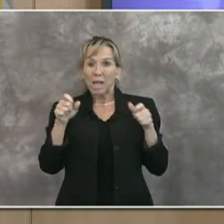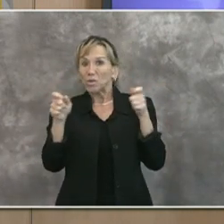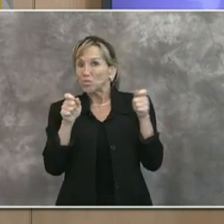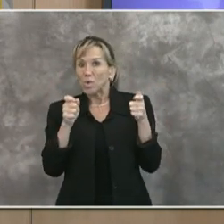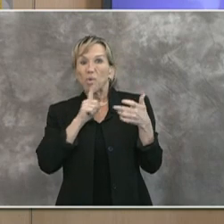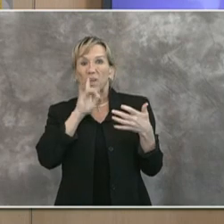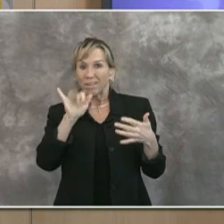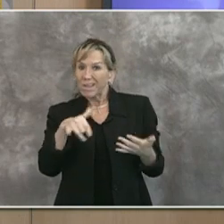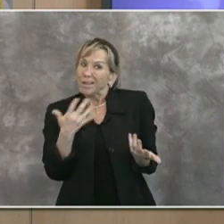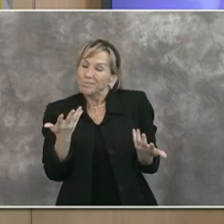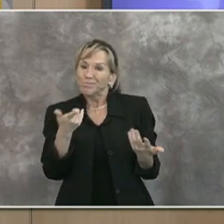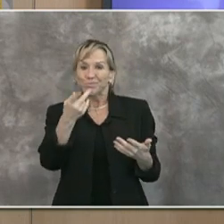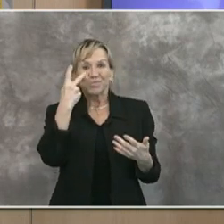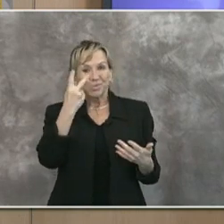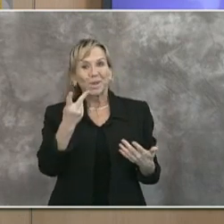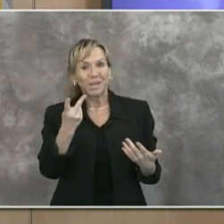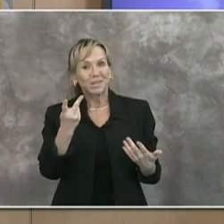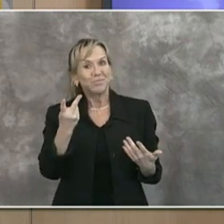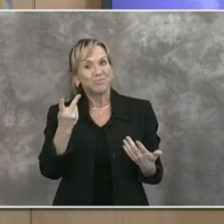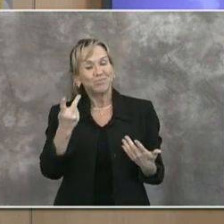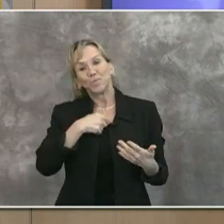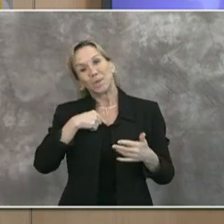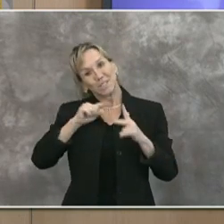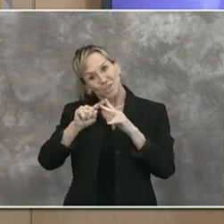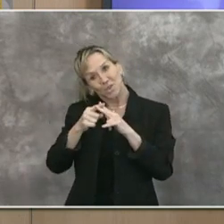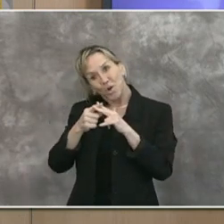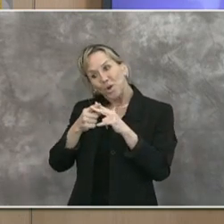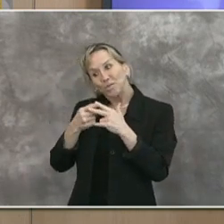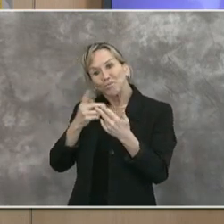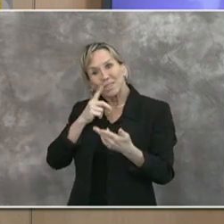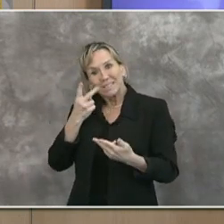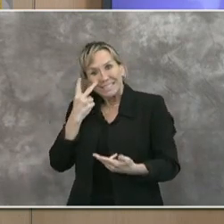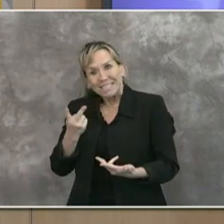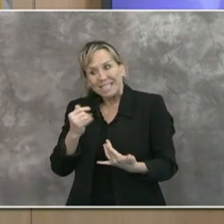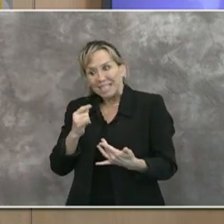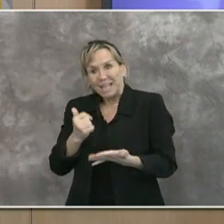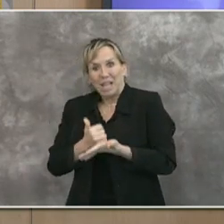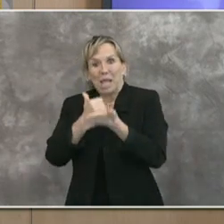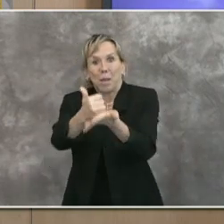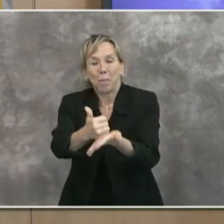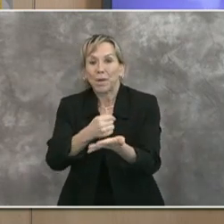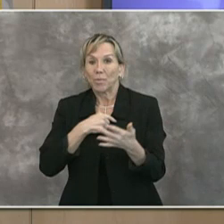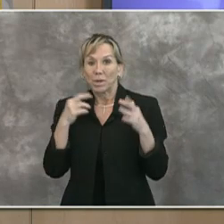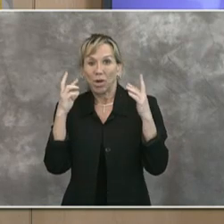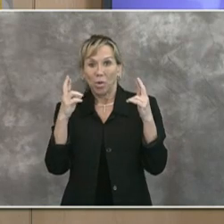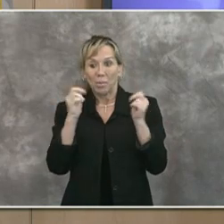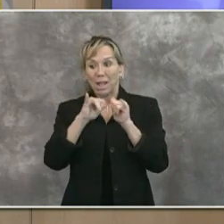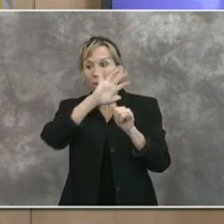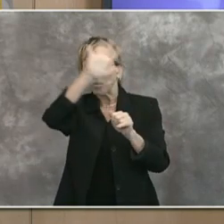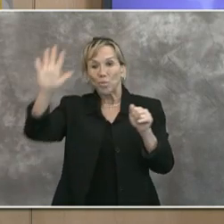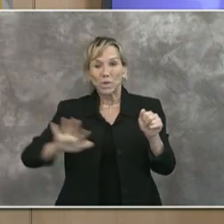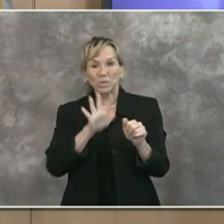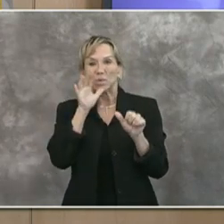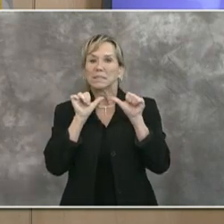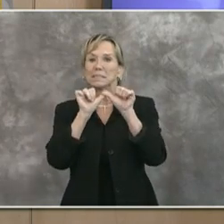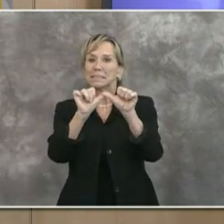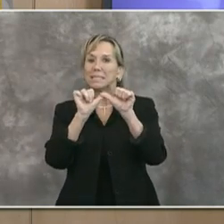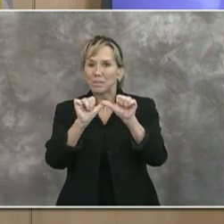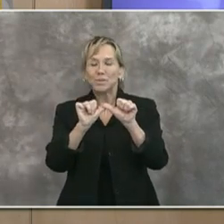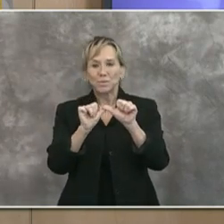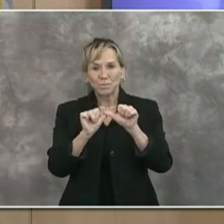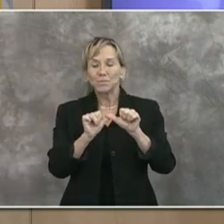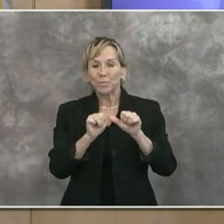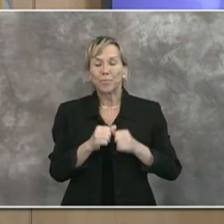those things that you see us begin to make small steps on, and we hope as a region to continue that forward progress. The things